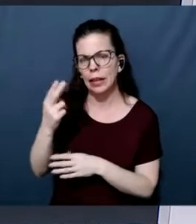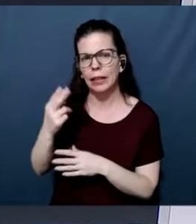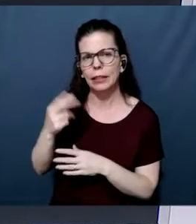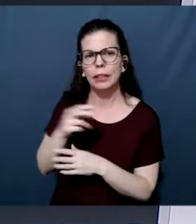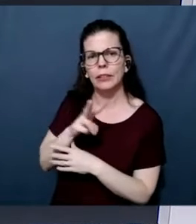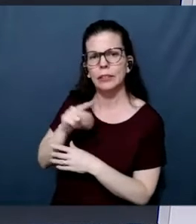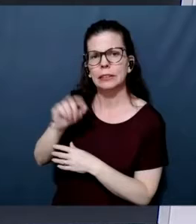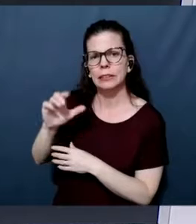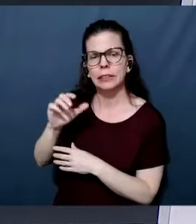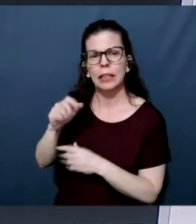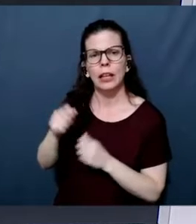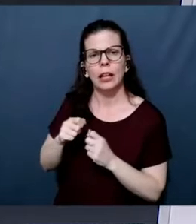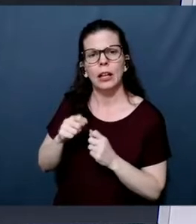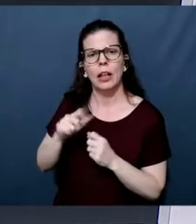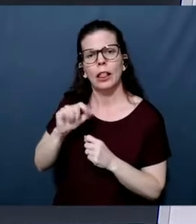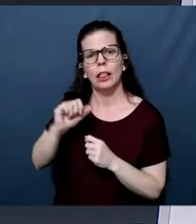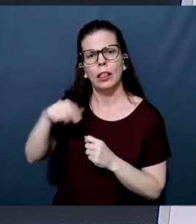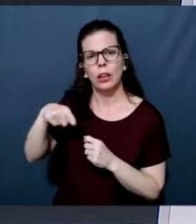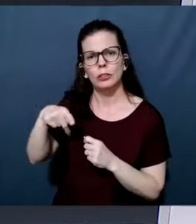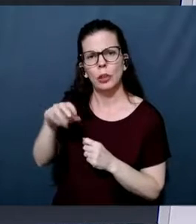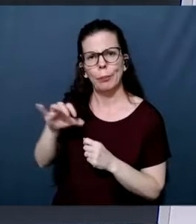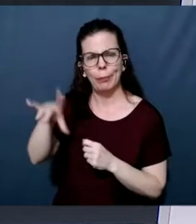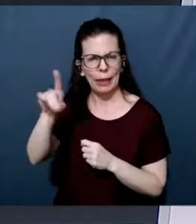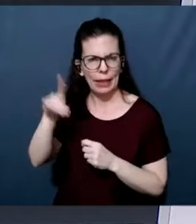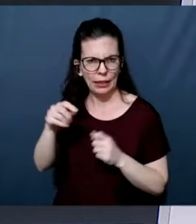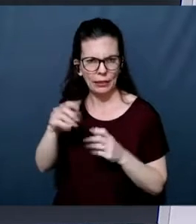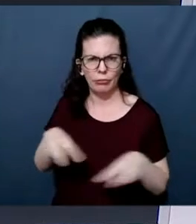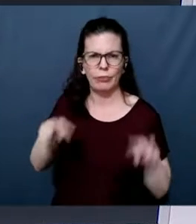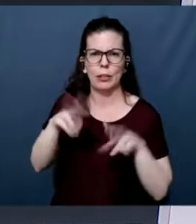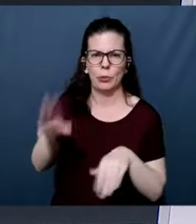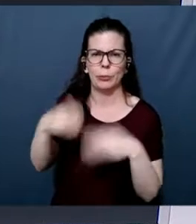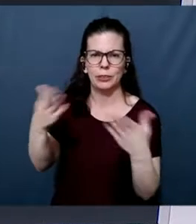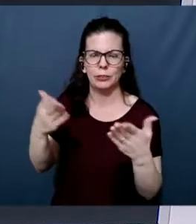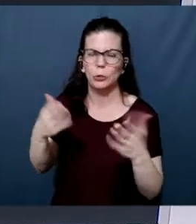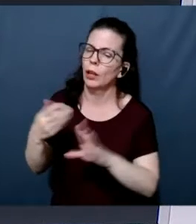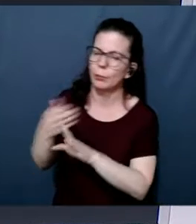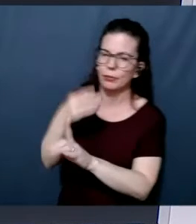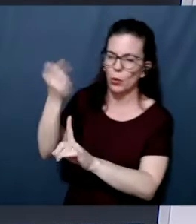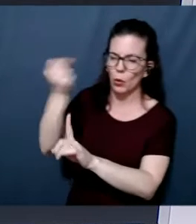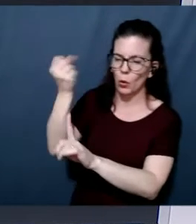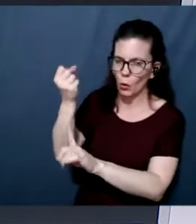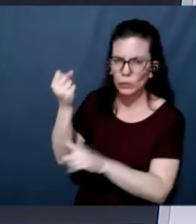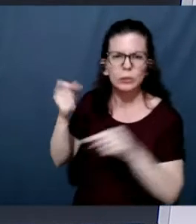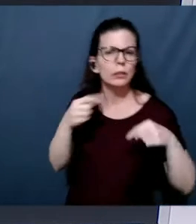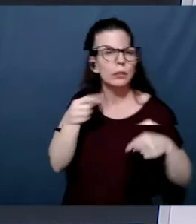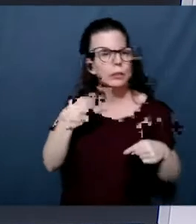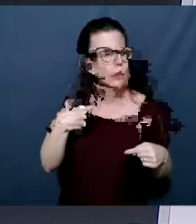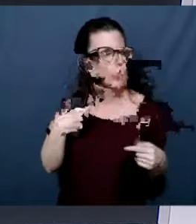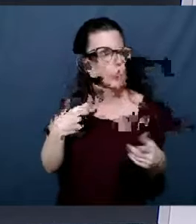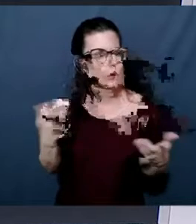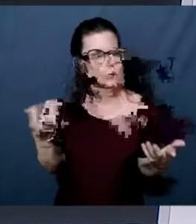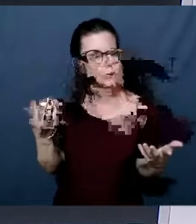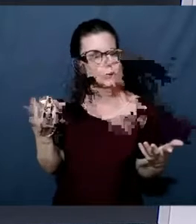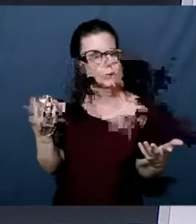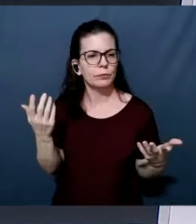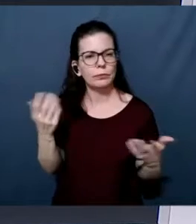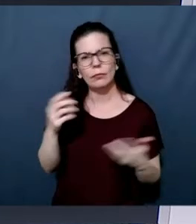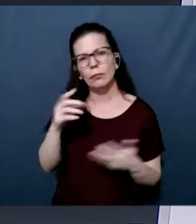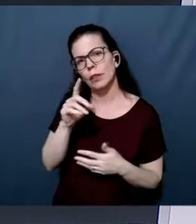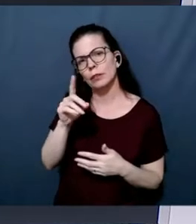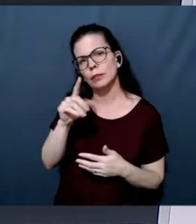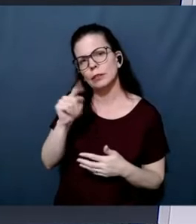value proposition is. First of all, before you tell me what the value proposition is, tell me what DTC Launchpad